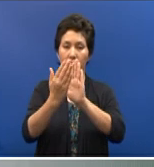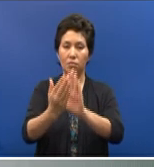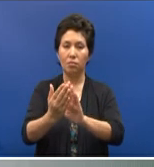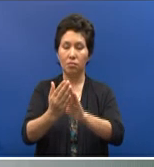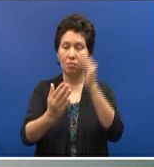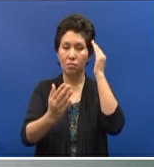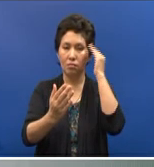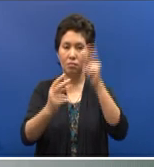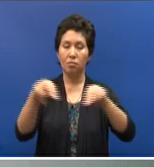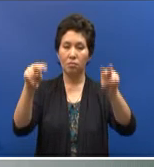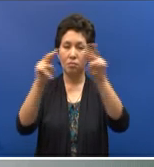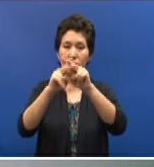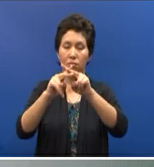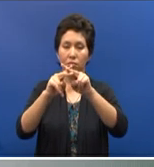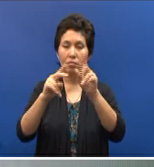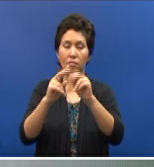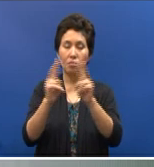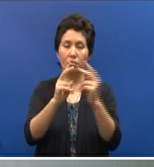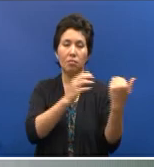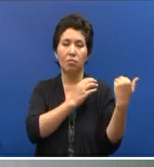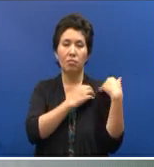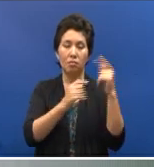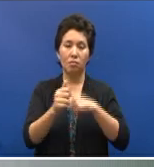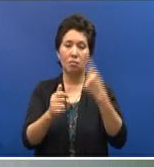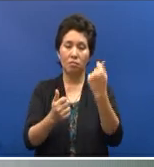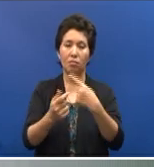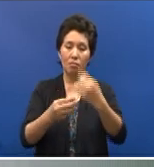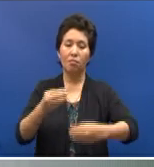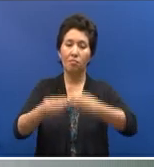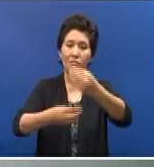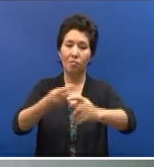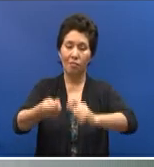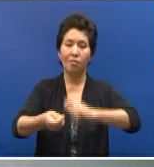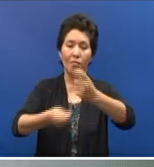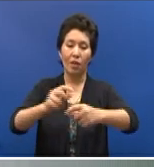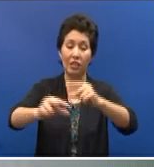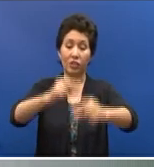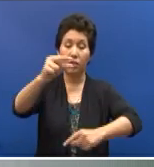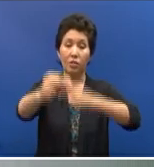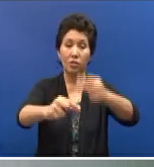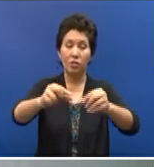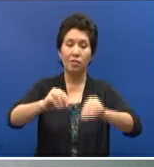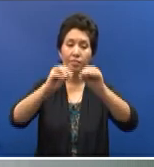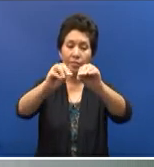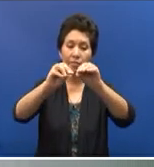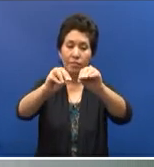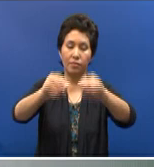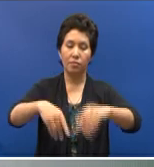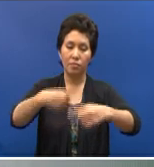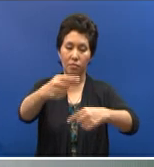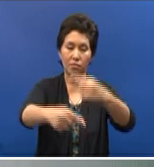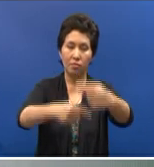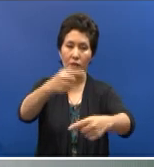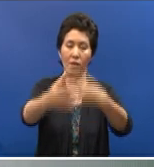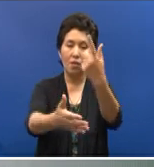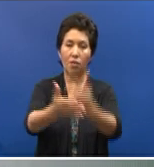and values are passed down from one generation to the next. These norms and values tell us